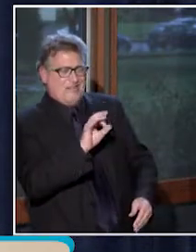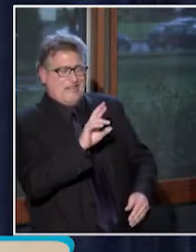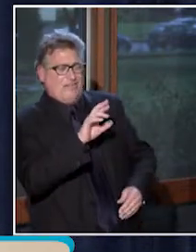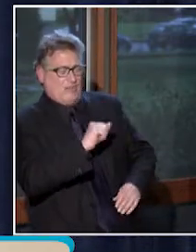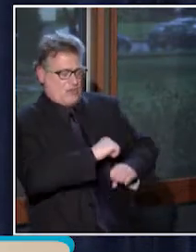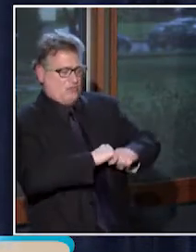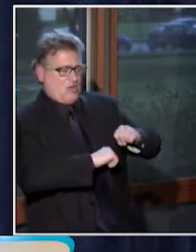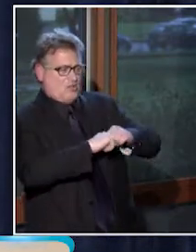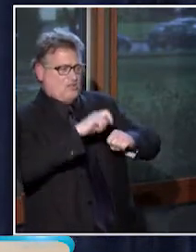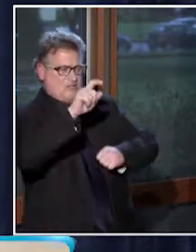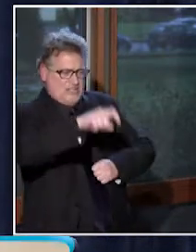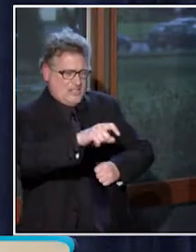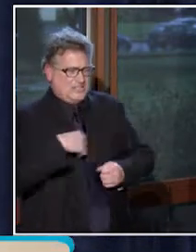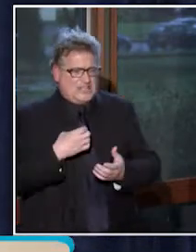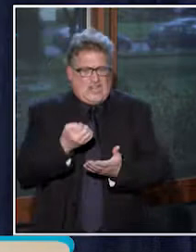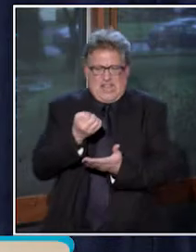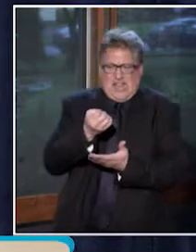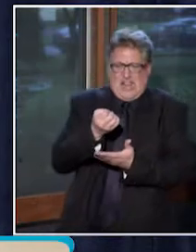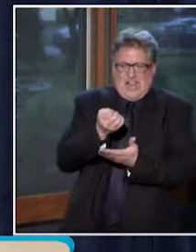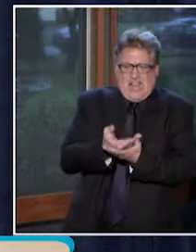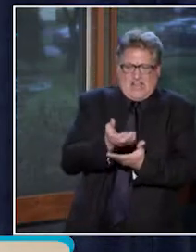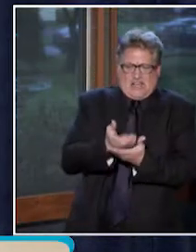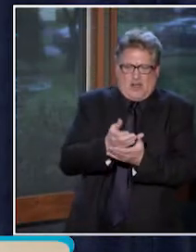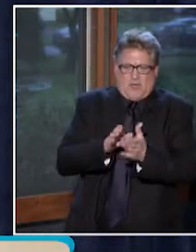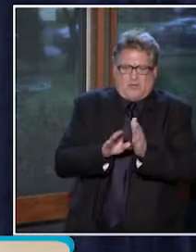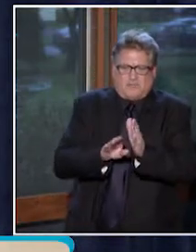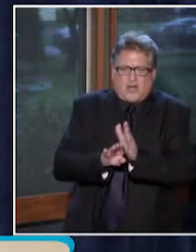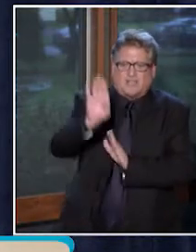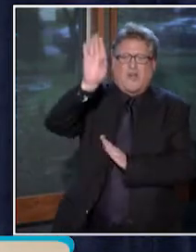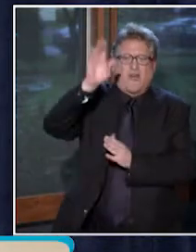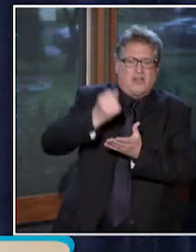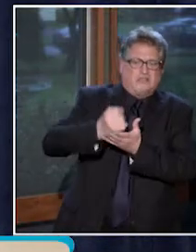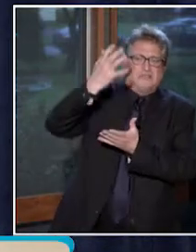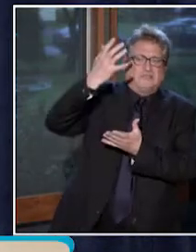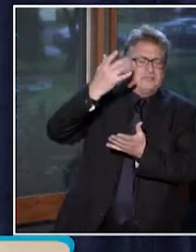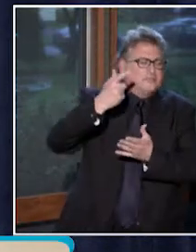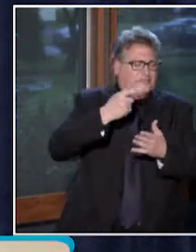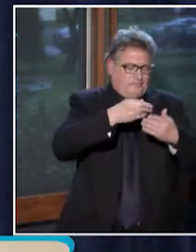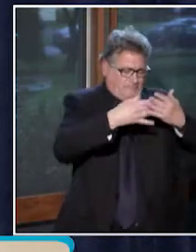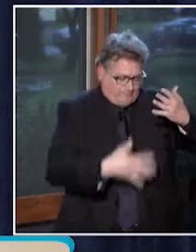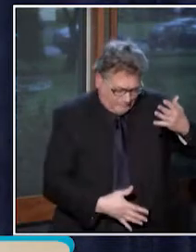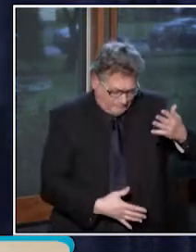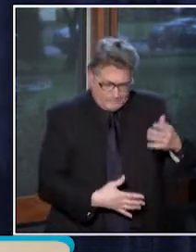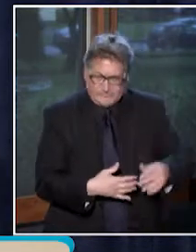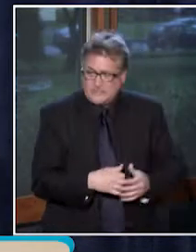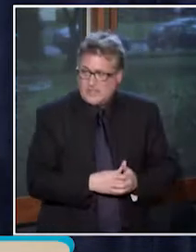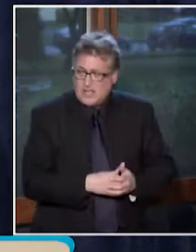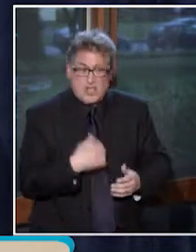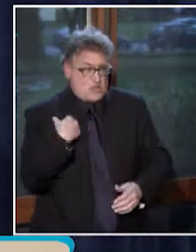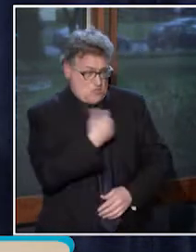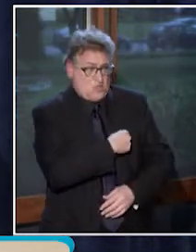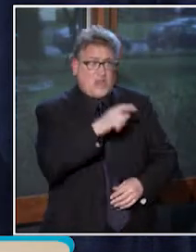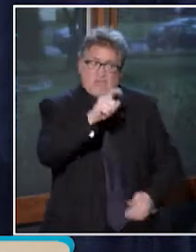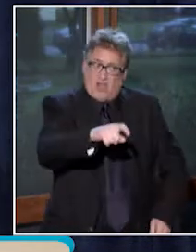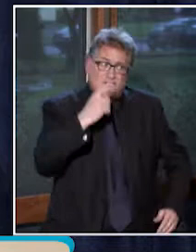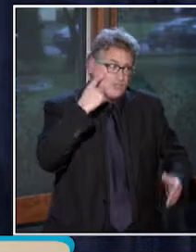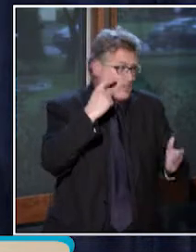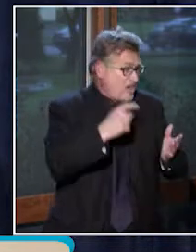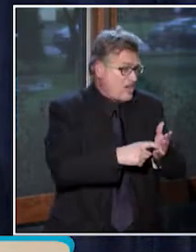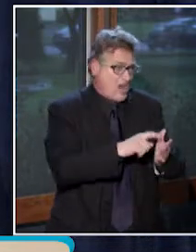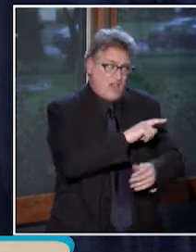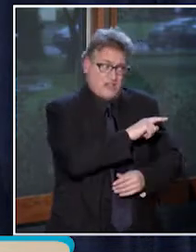economic prosperity, and the list goes on and on. We have to recognize